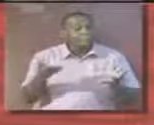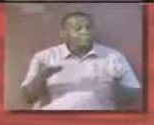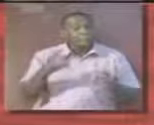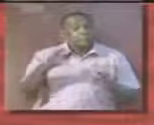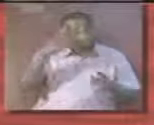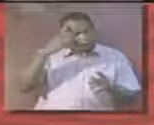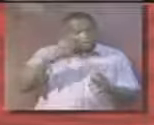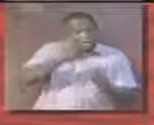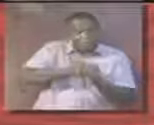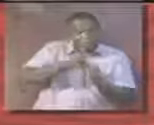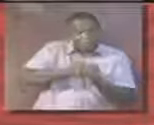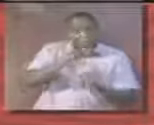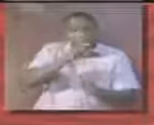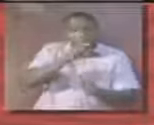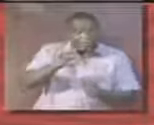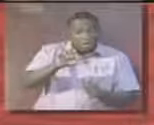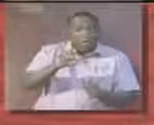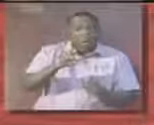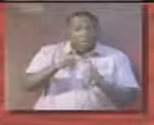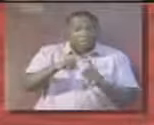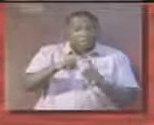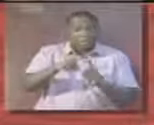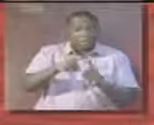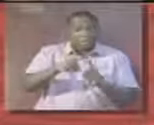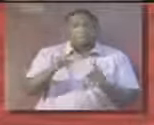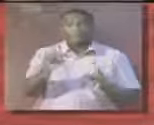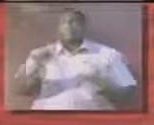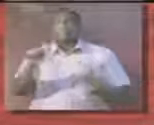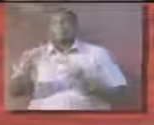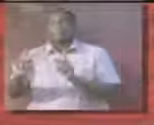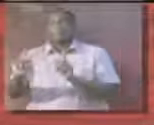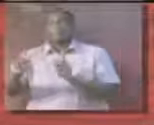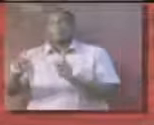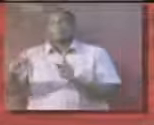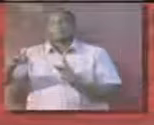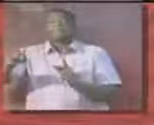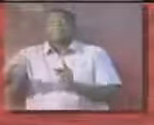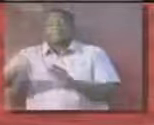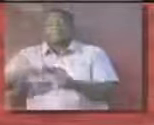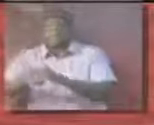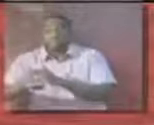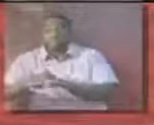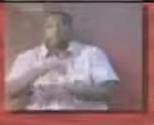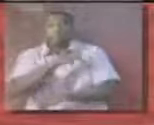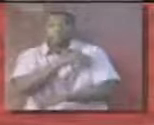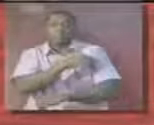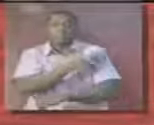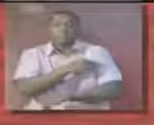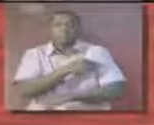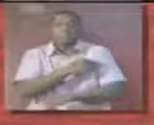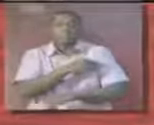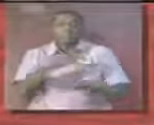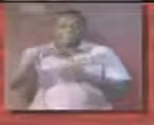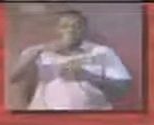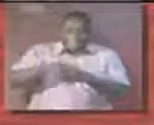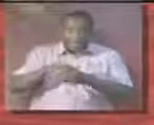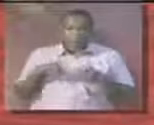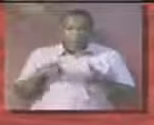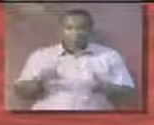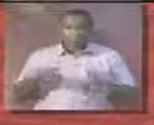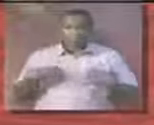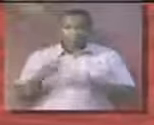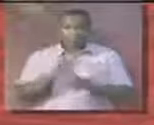positive cases, 10 persons need to be admitted to a hospital in the parallel healthcare